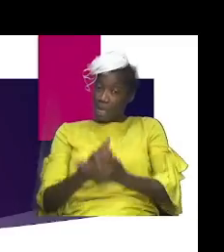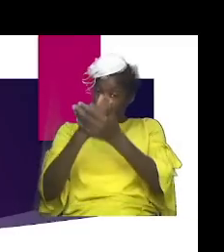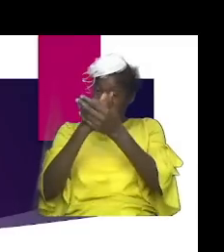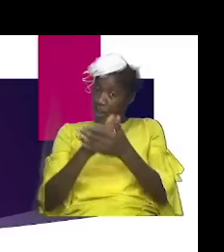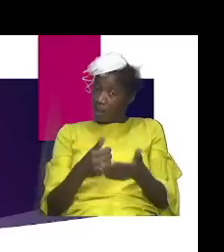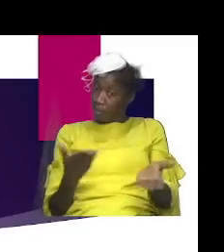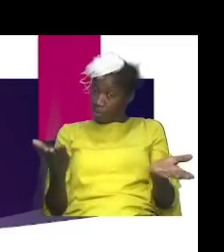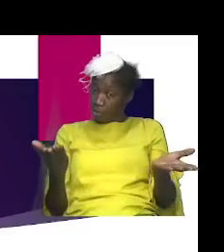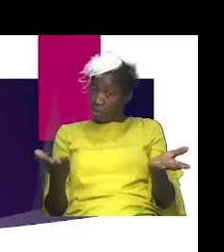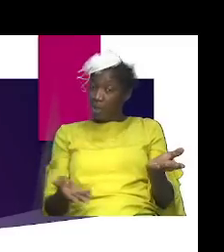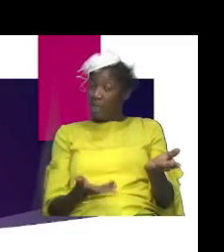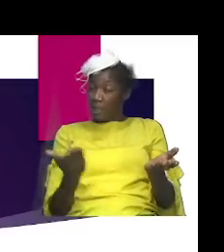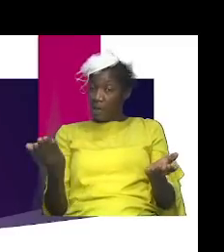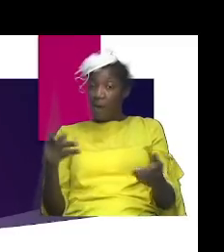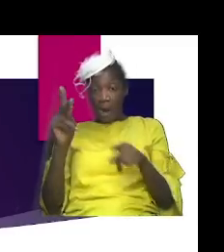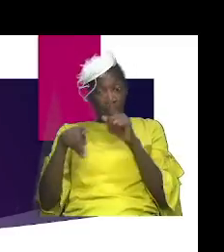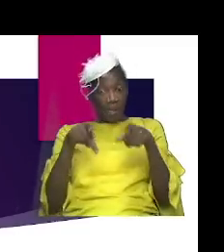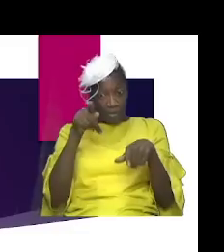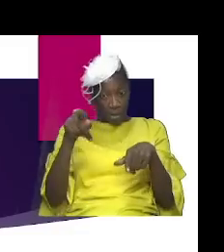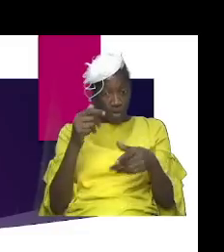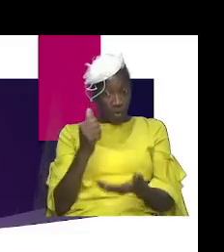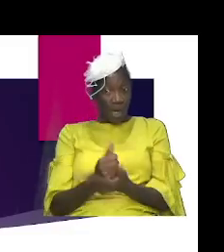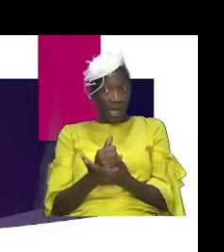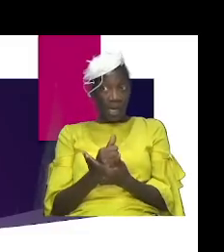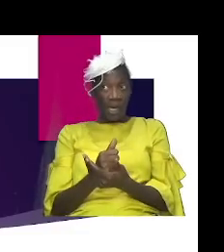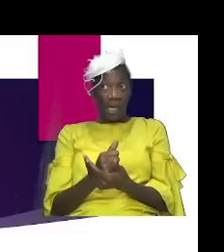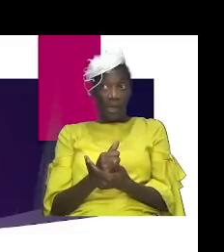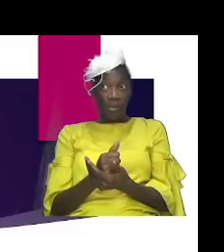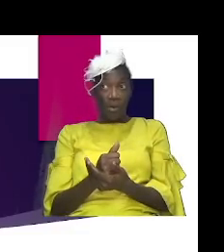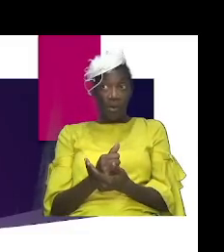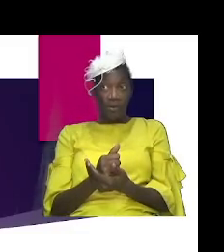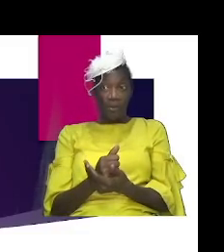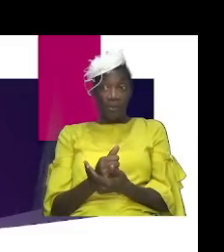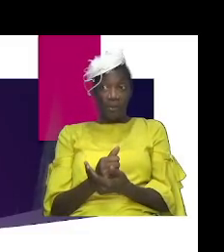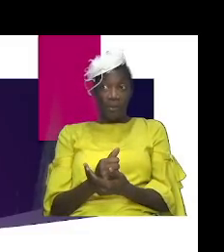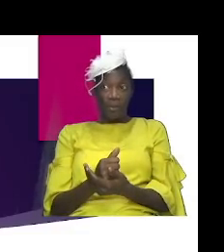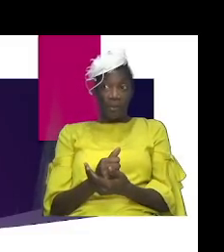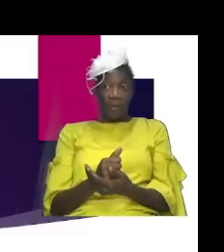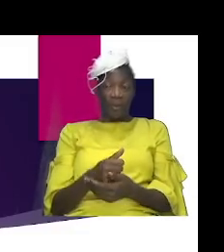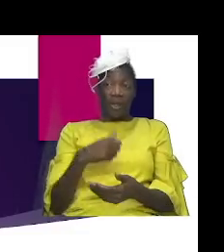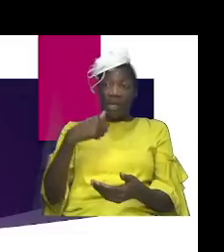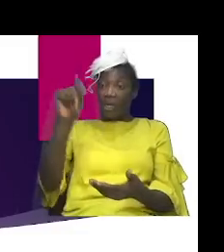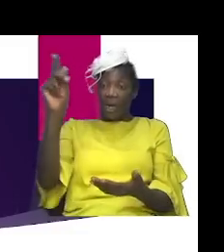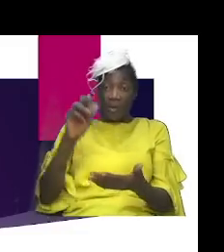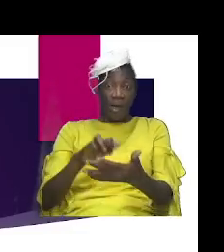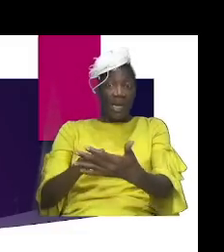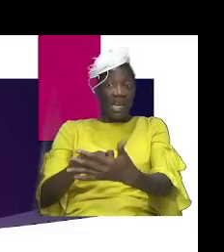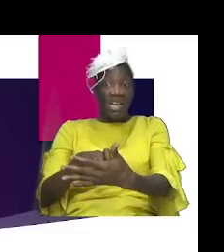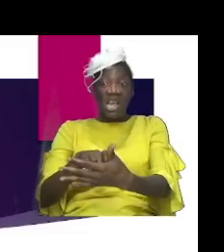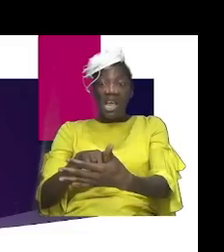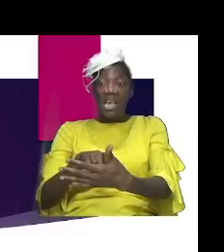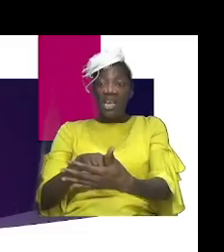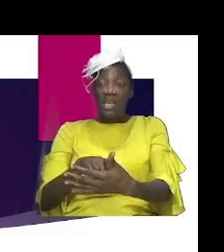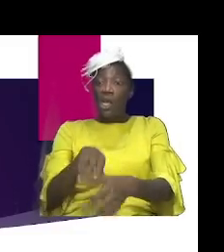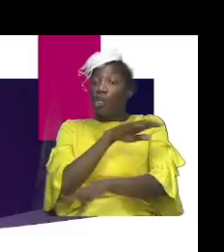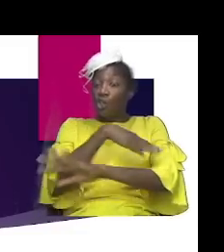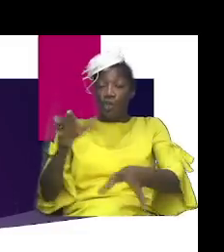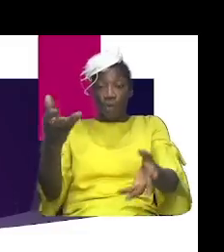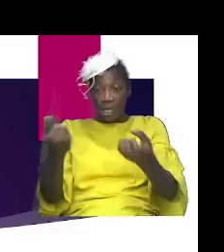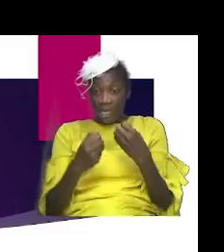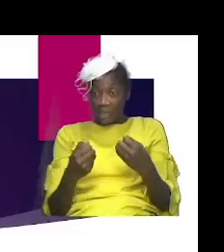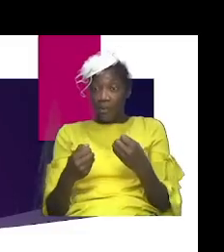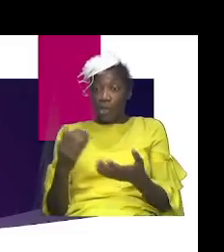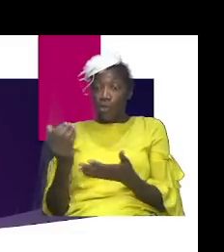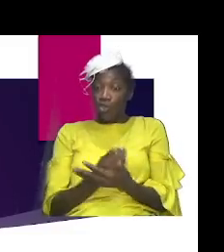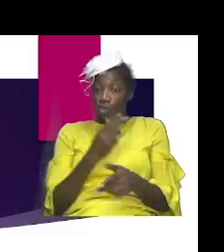And there are people who you are going to help. It's not all the while you're going to lend somebody something and get it back. There are some folks that you're going to have to give it to